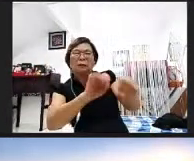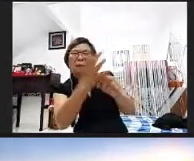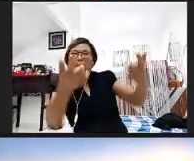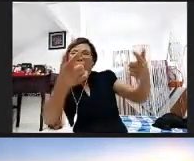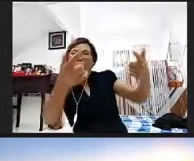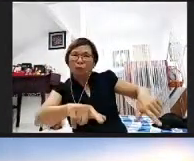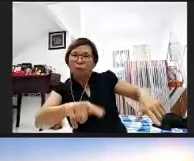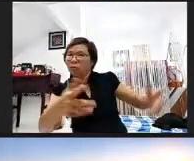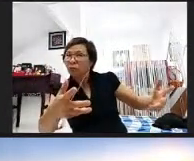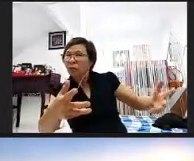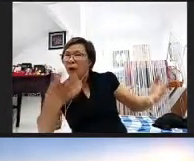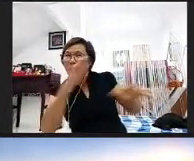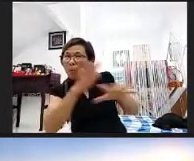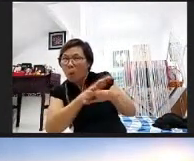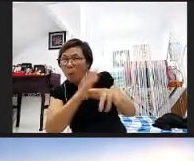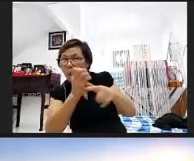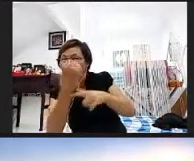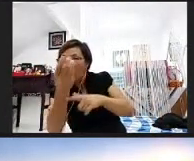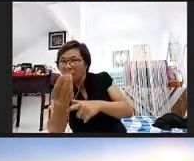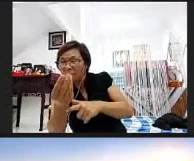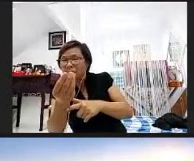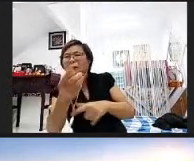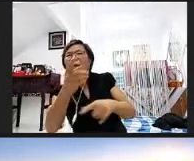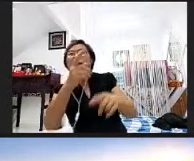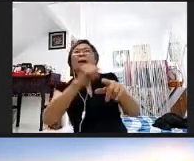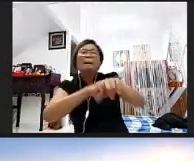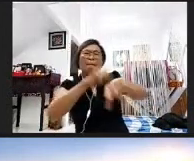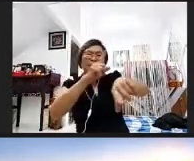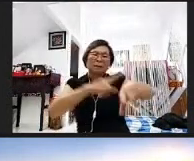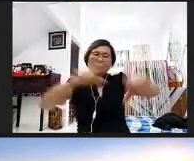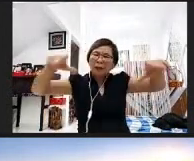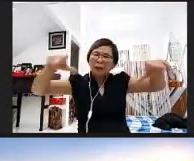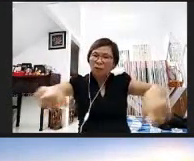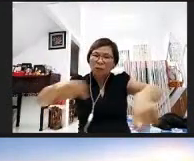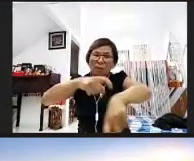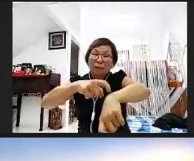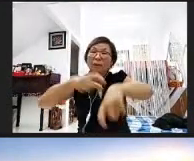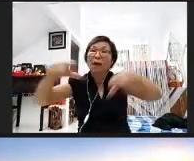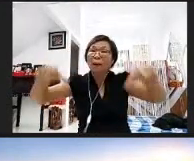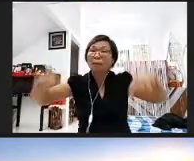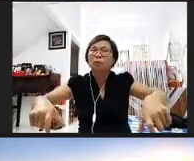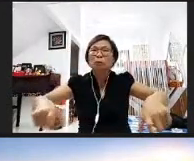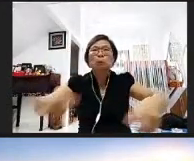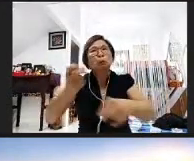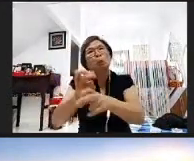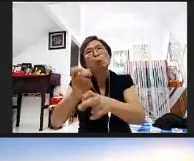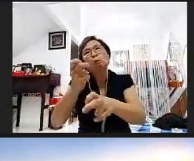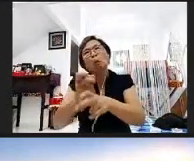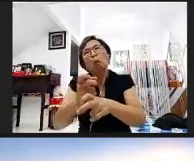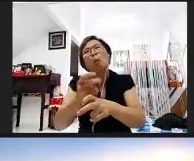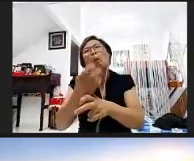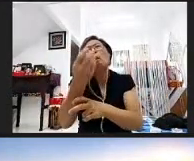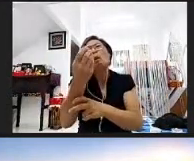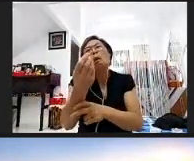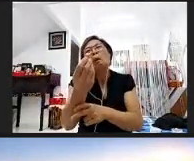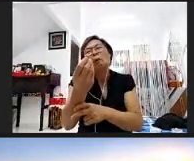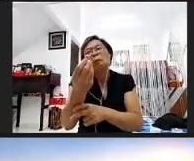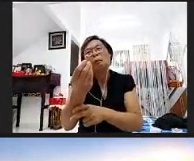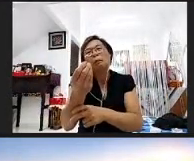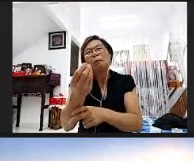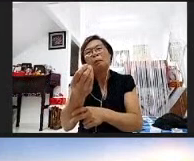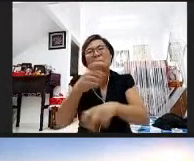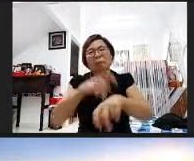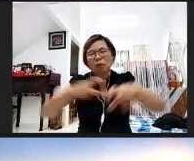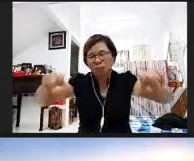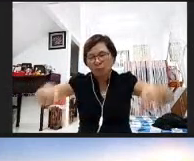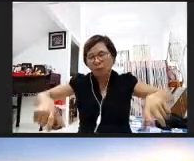year. Actually, other than during the MCO period, of course, MCO period a bit difficult. There were less clients. But other than the